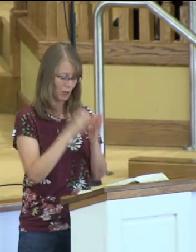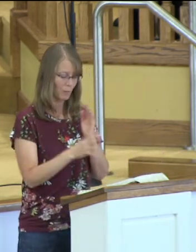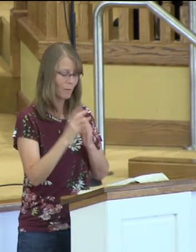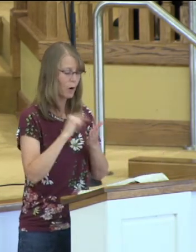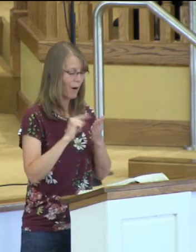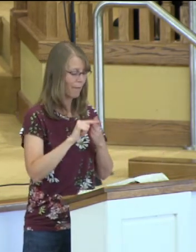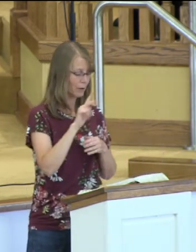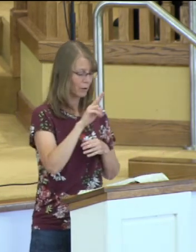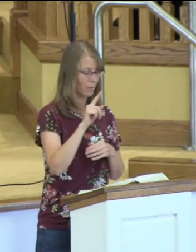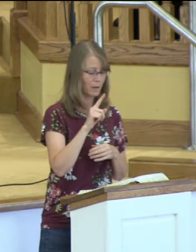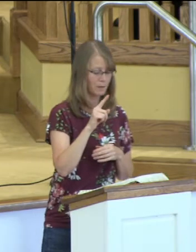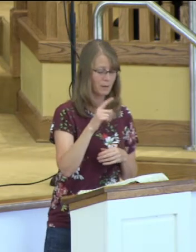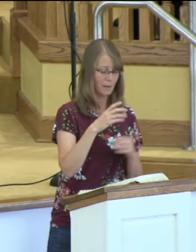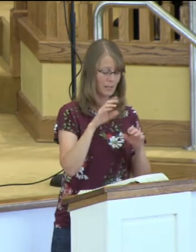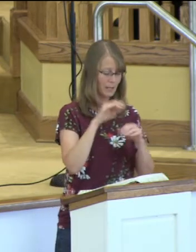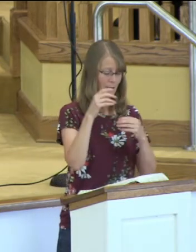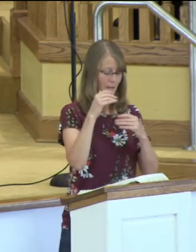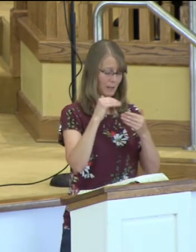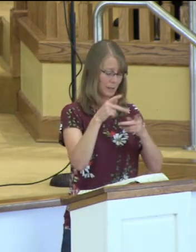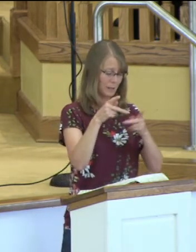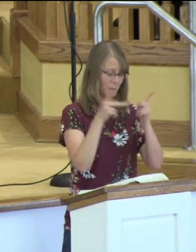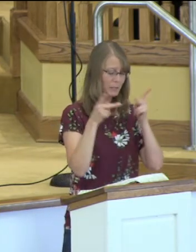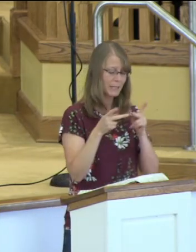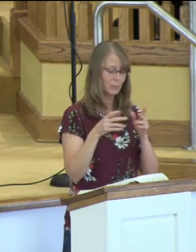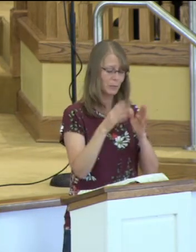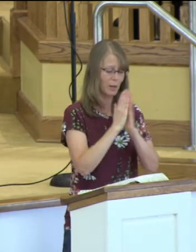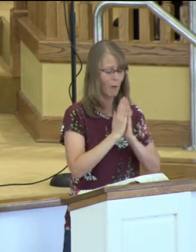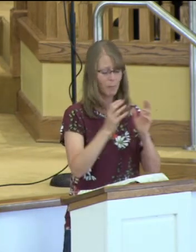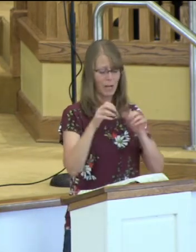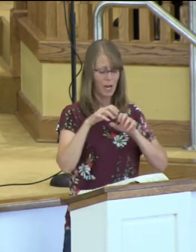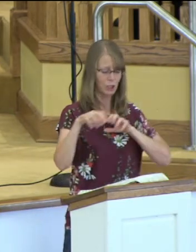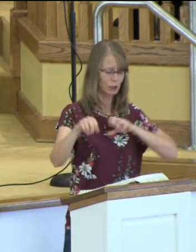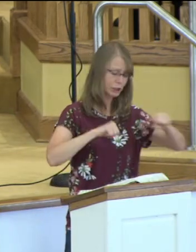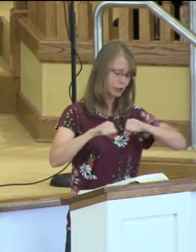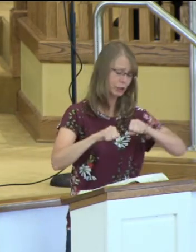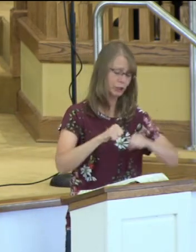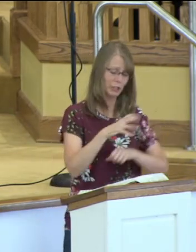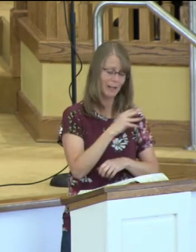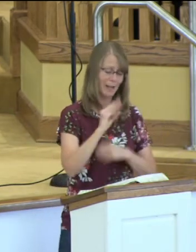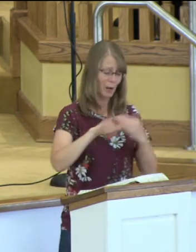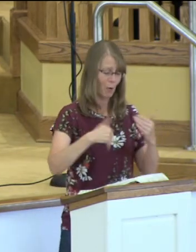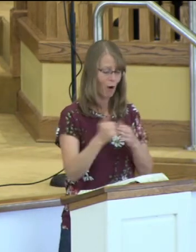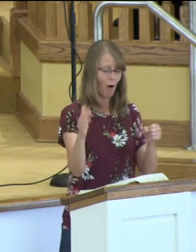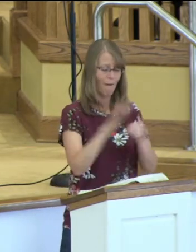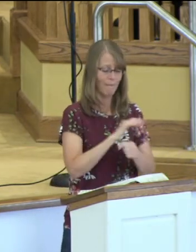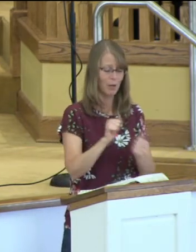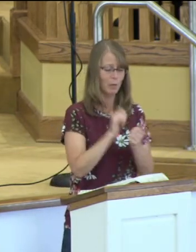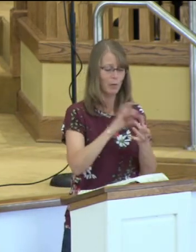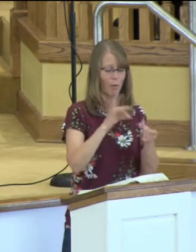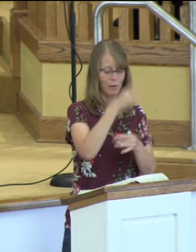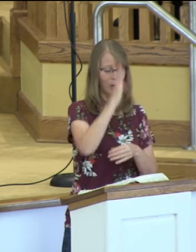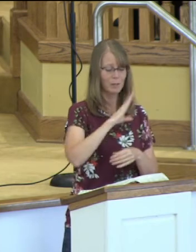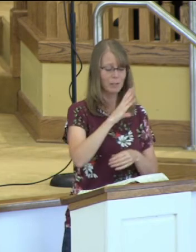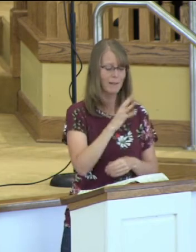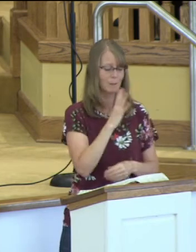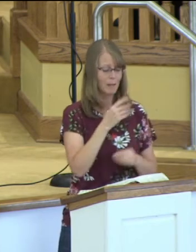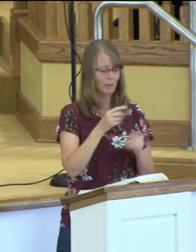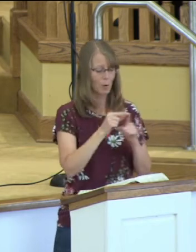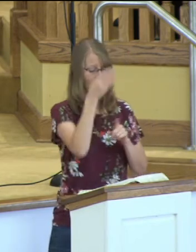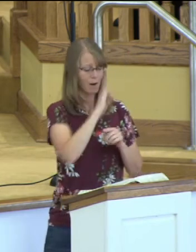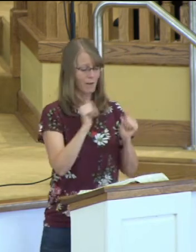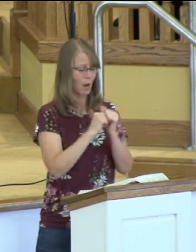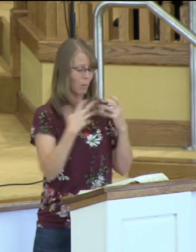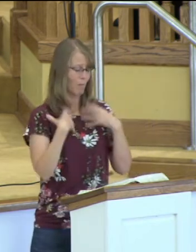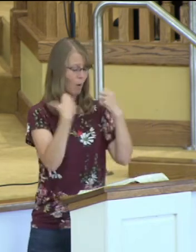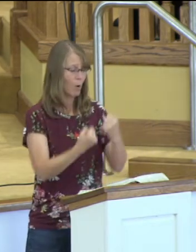they were assembled together. And they were all filled with the Holy Ghost, and they spake the word of God with boldness. You want to know how to proclaim the message